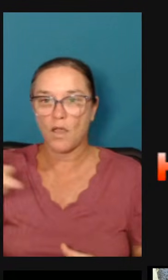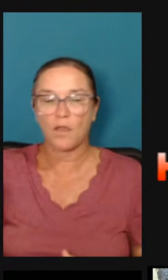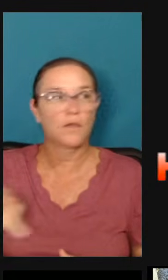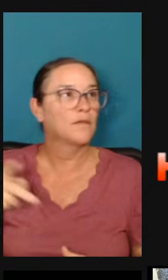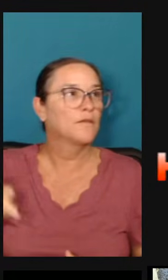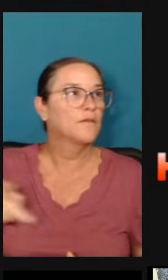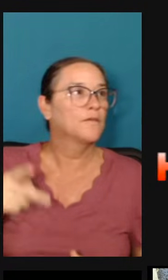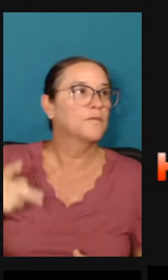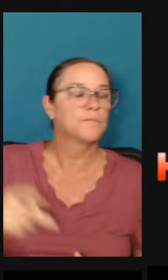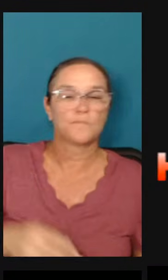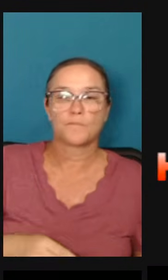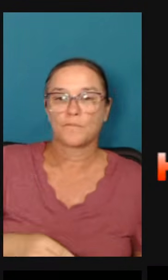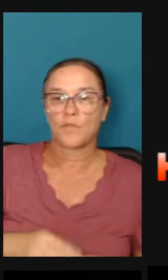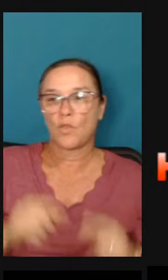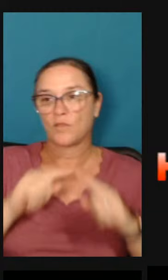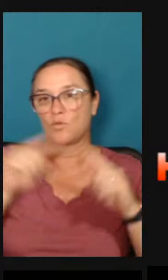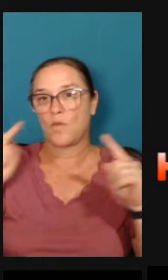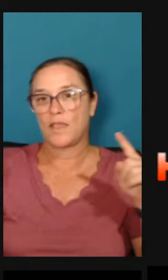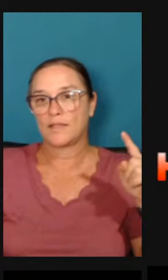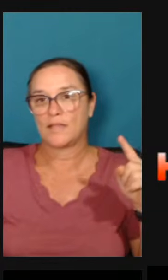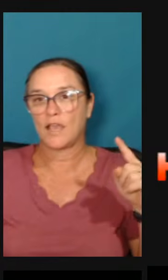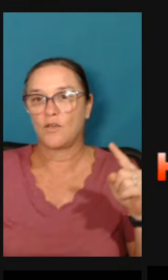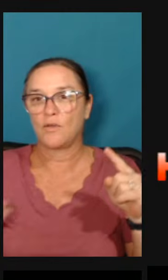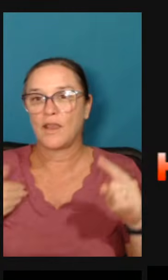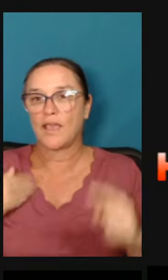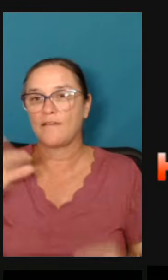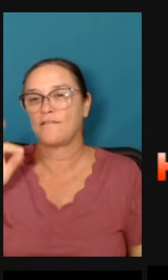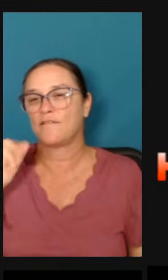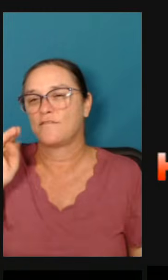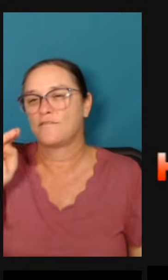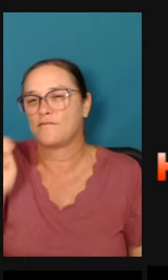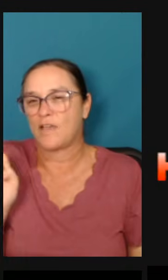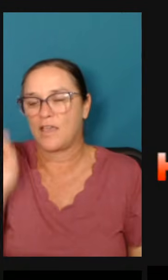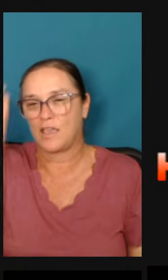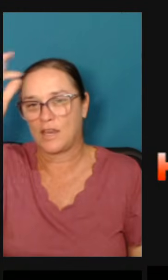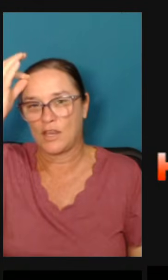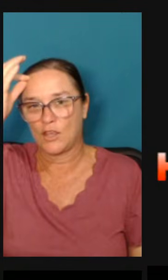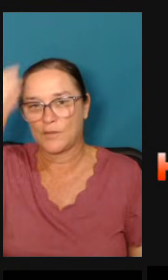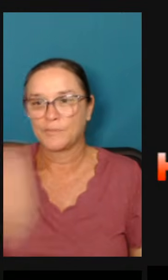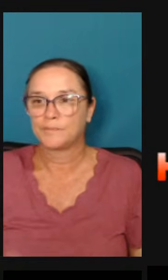So much further down, we're starting to get the really fine stuff. Again, Pahoa.